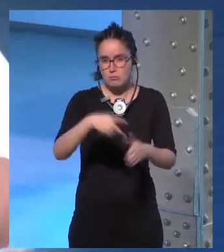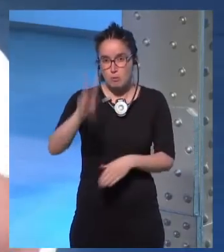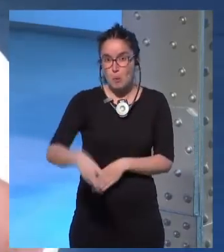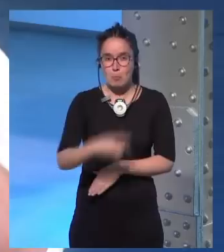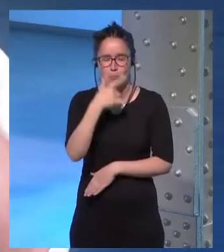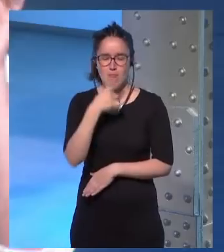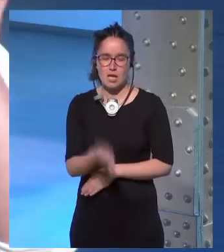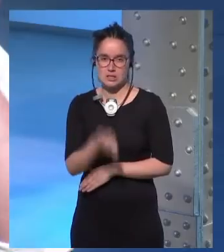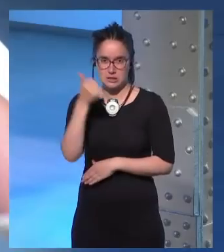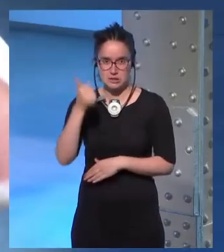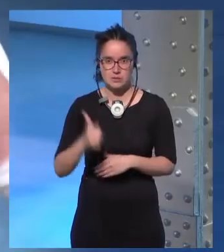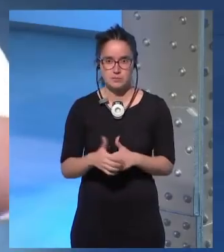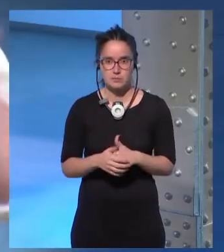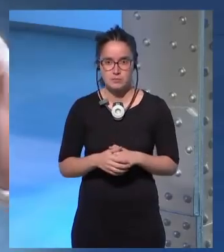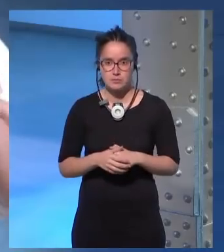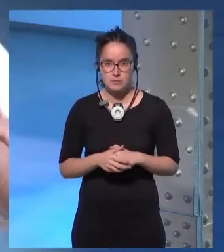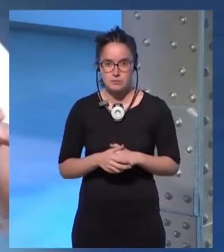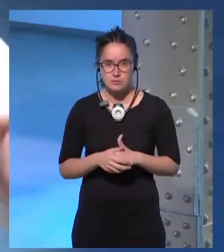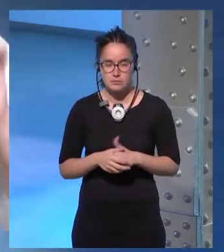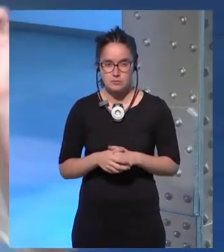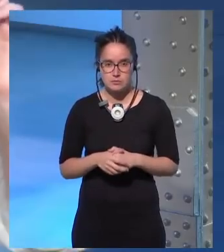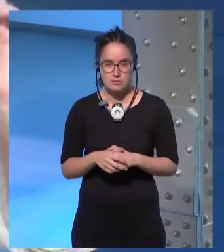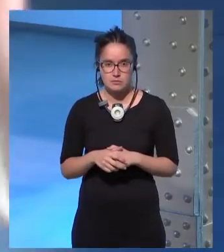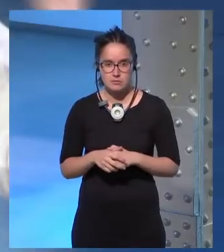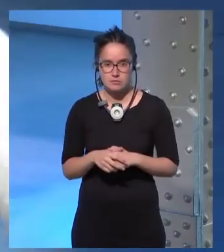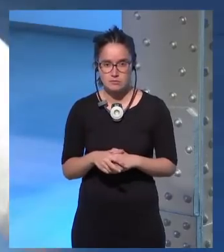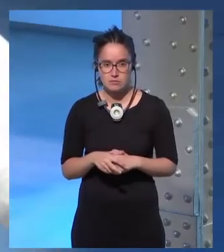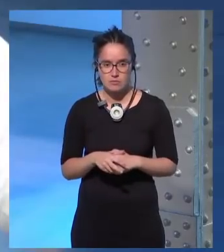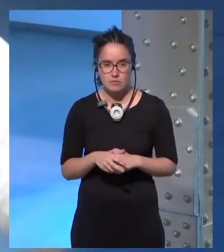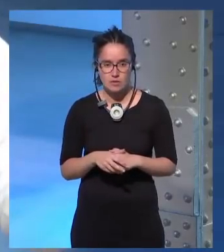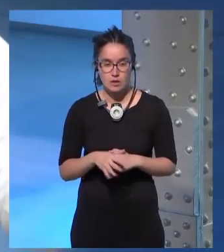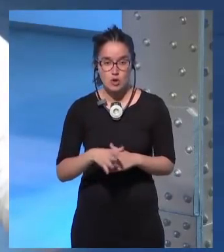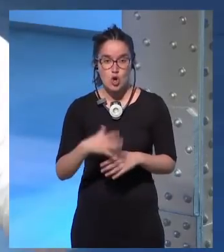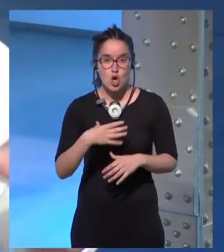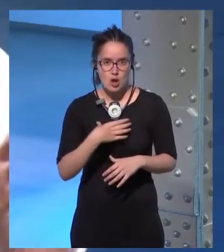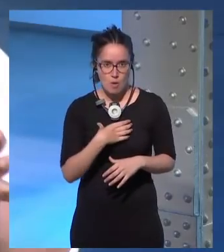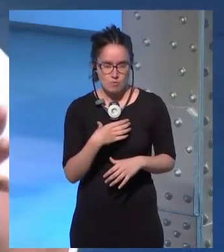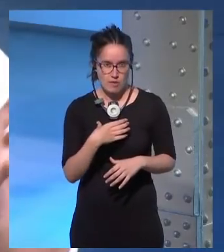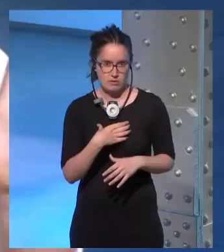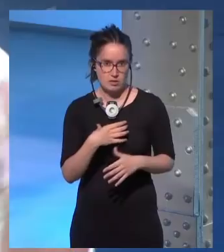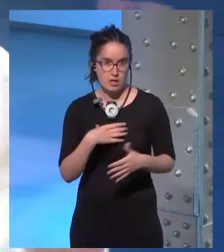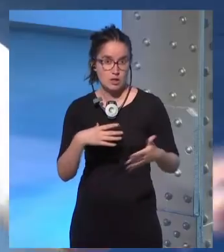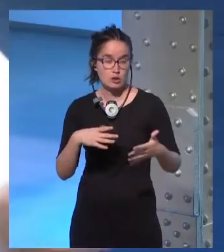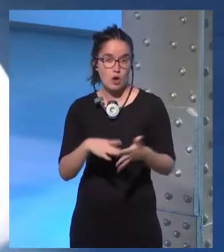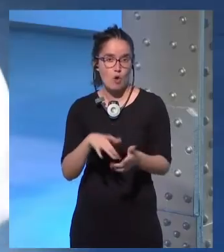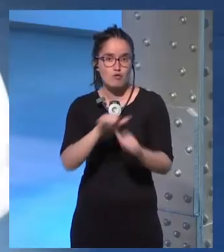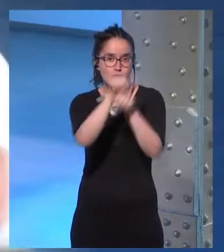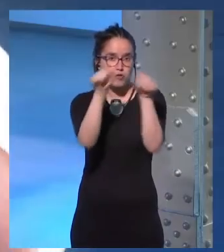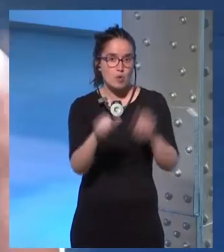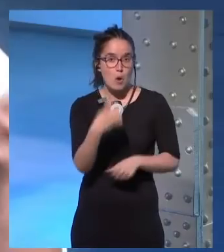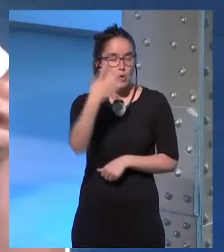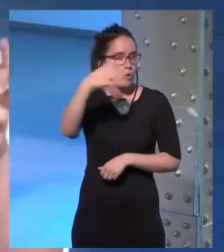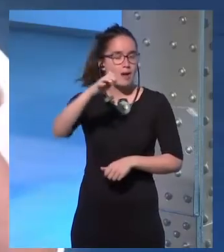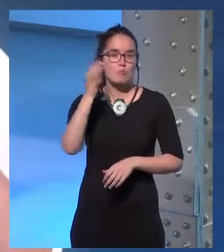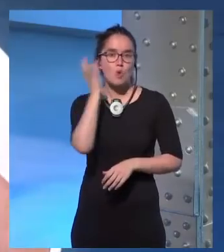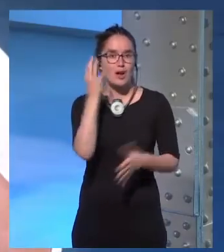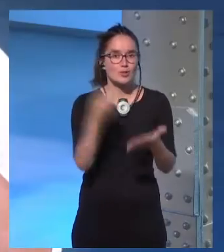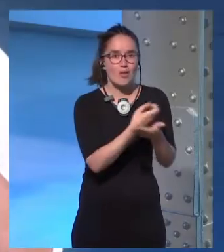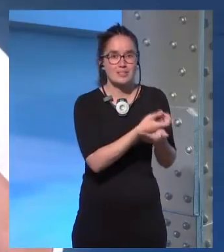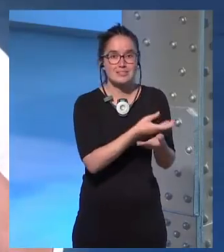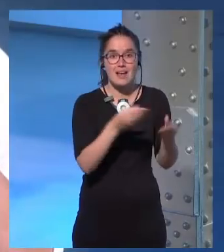see of human, or we're going to, are the ones that we have seen, or we're going to say there's only this one way to be a woman. And I love to show a